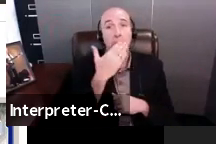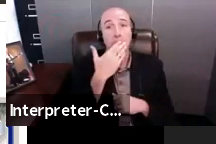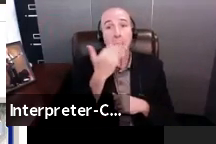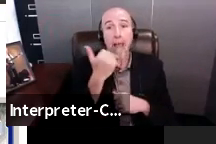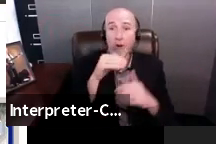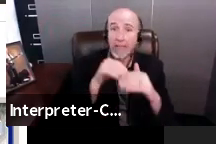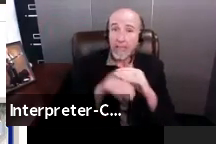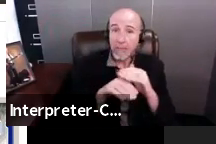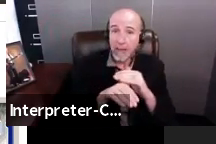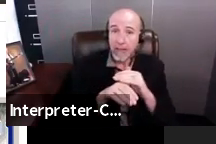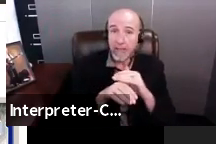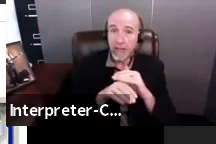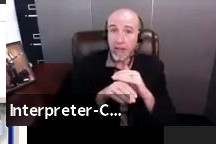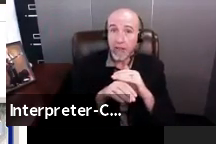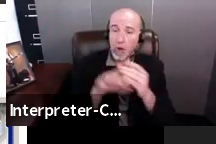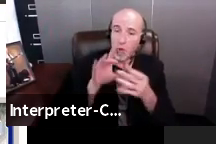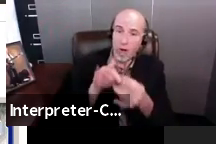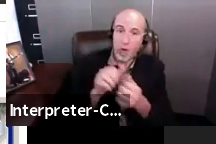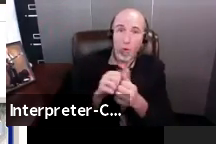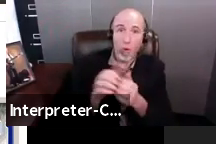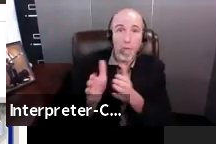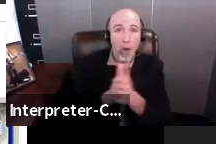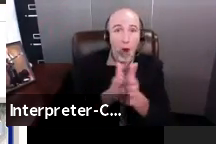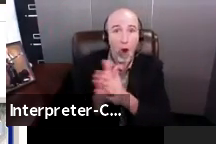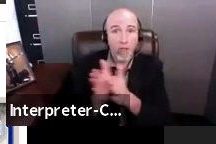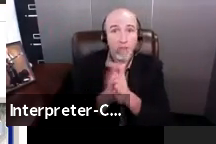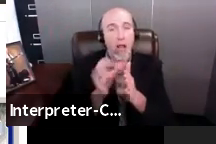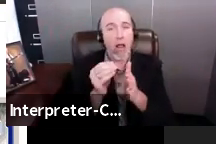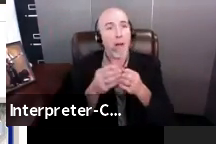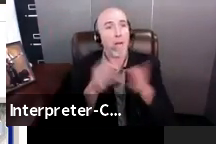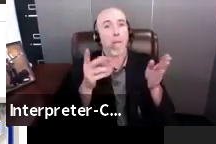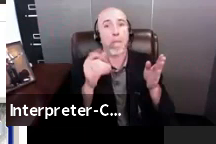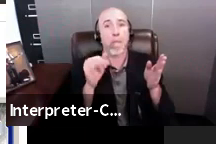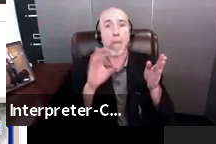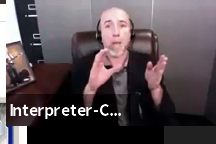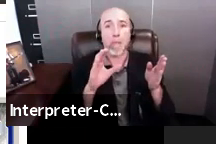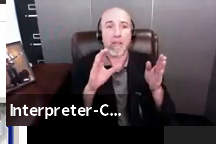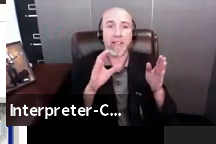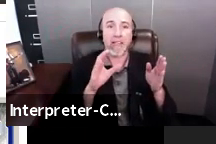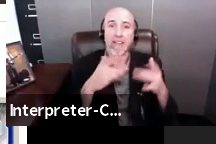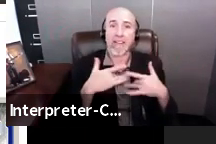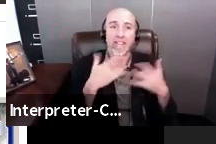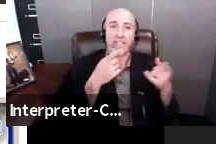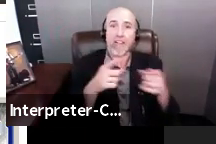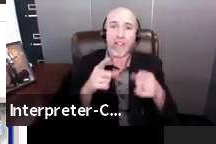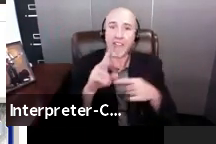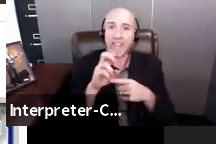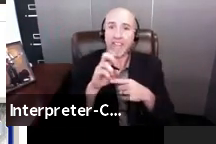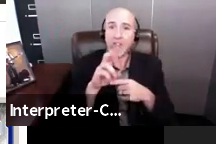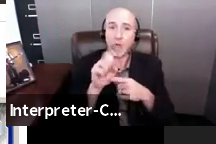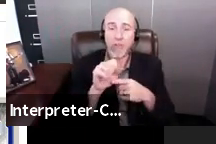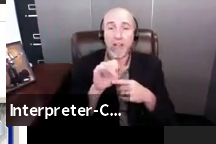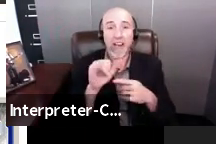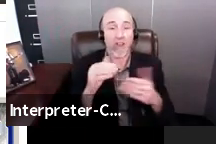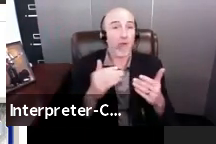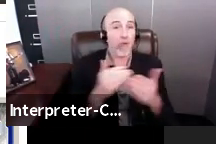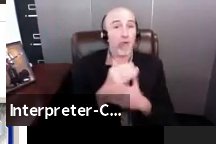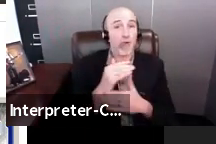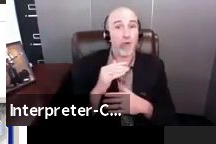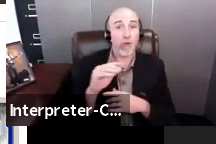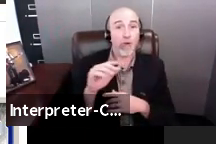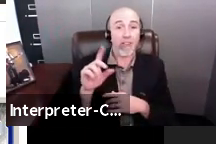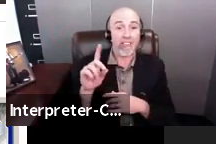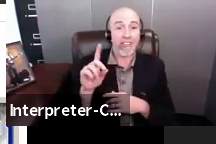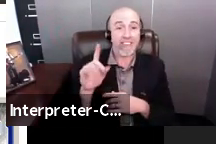accessibility in parks and public venues, such as our new Dickies Arena,